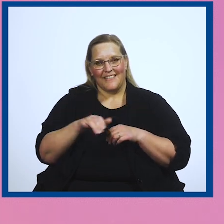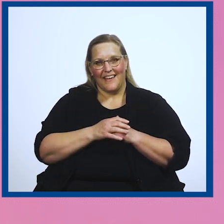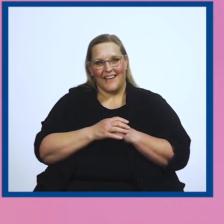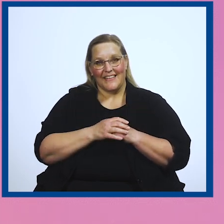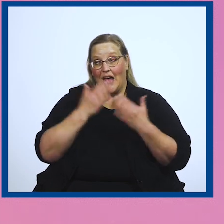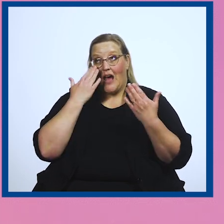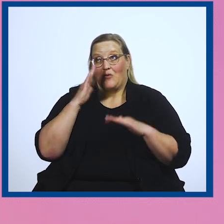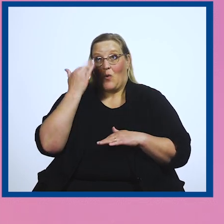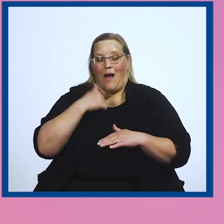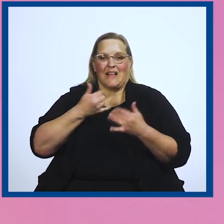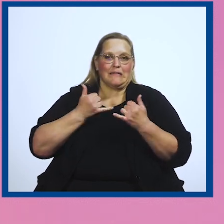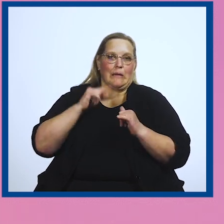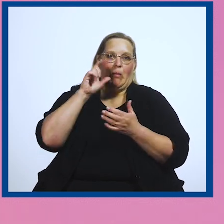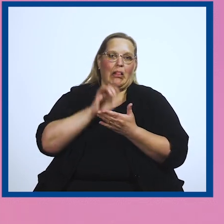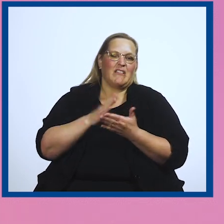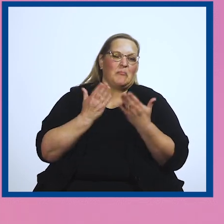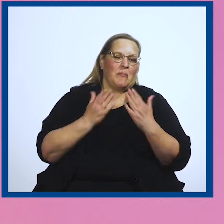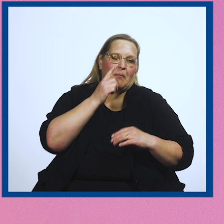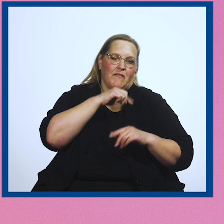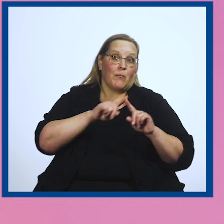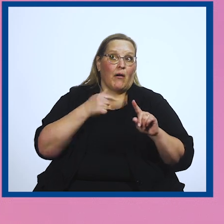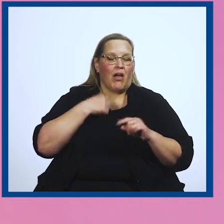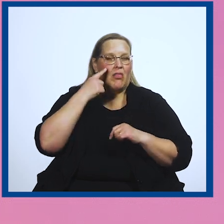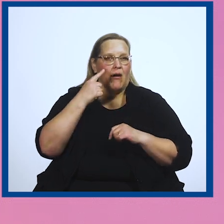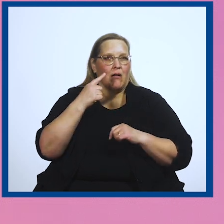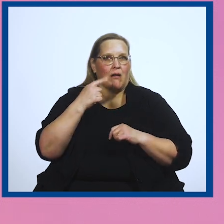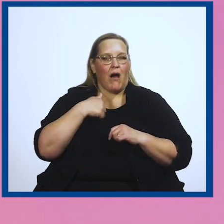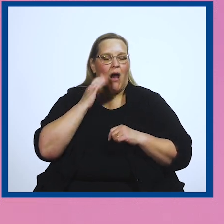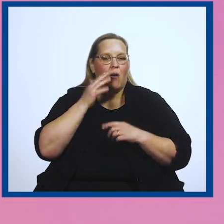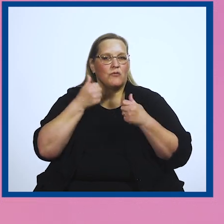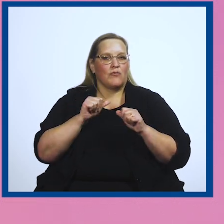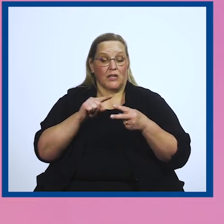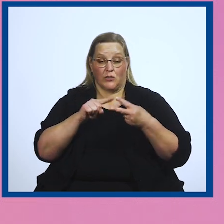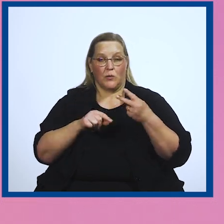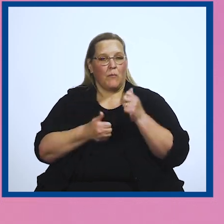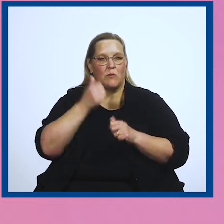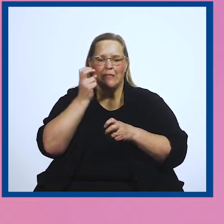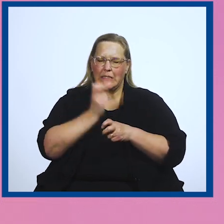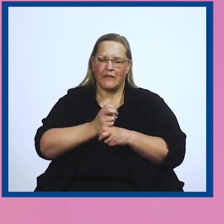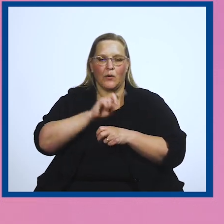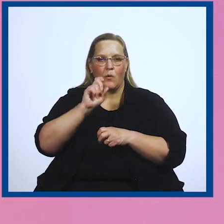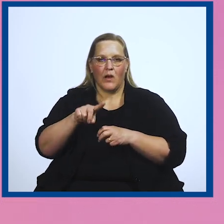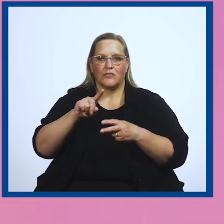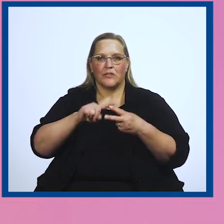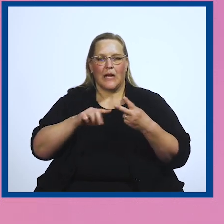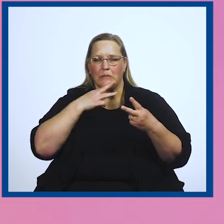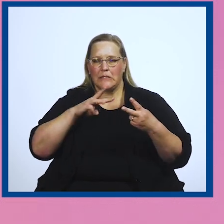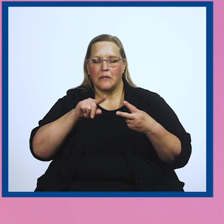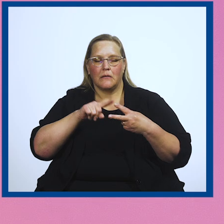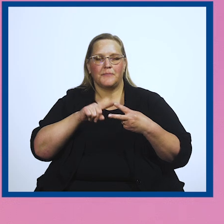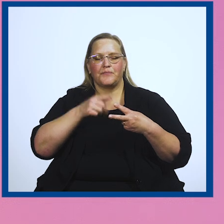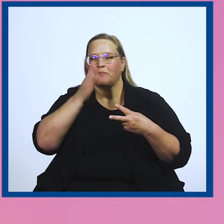don't know why. I still kind of believed it was a myth, but I thought, I'm going to try this. I thought of the two most difficult questions I could ask God. I closed my eyes. I said,